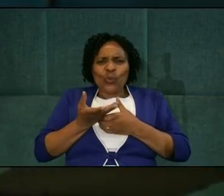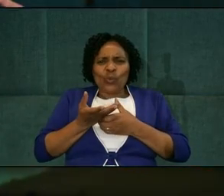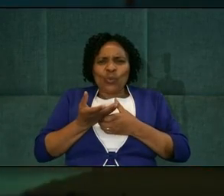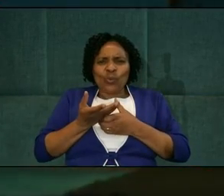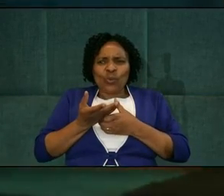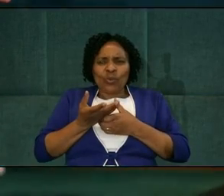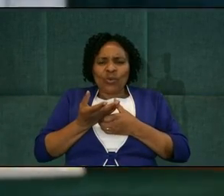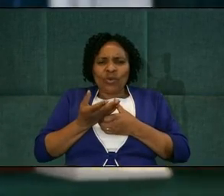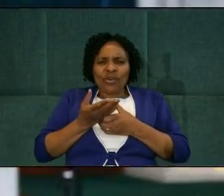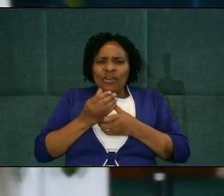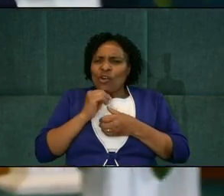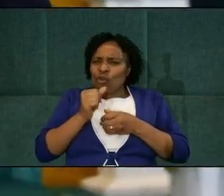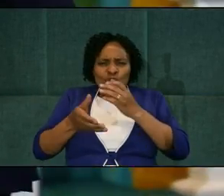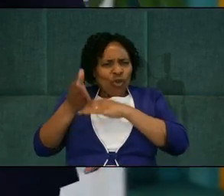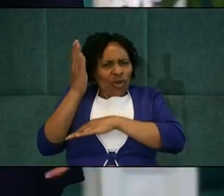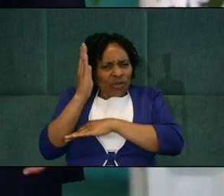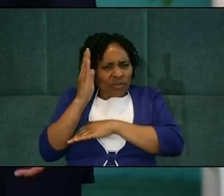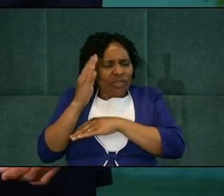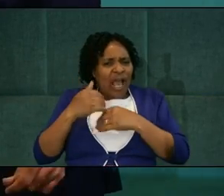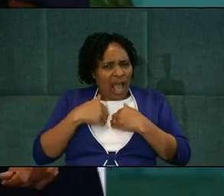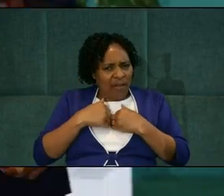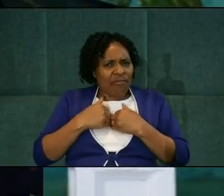God.